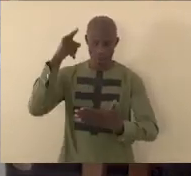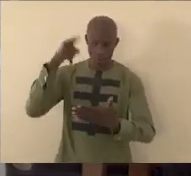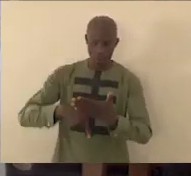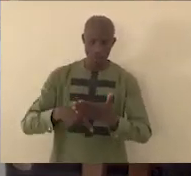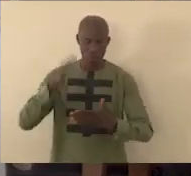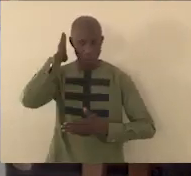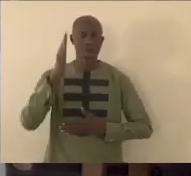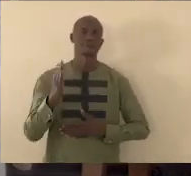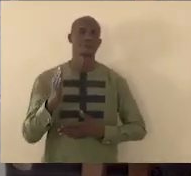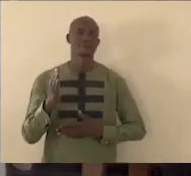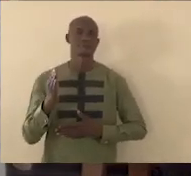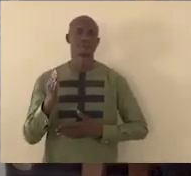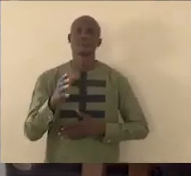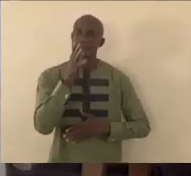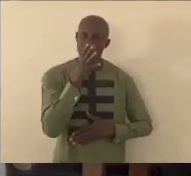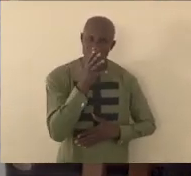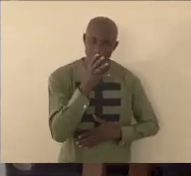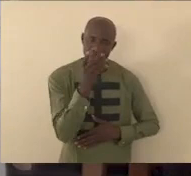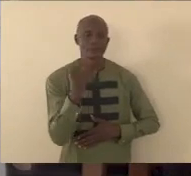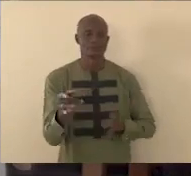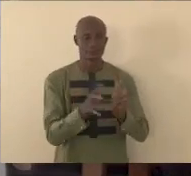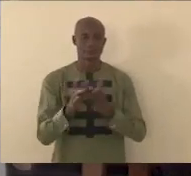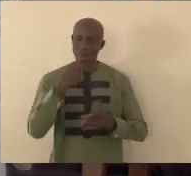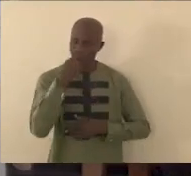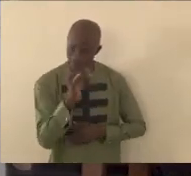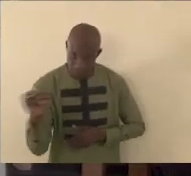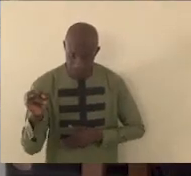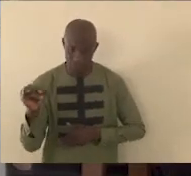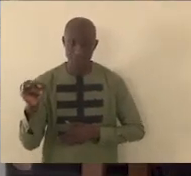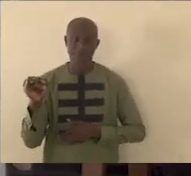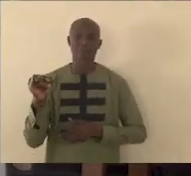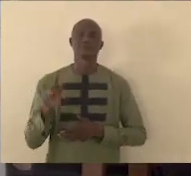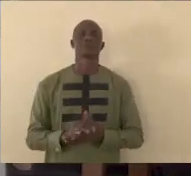what would the mother of Jesus be saying?